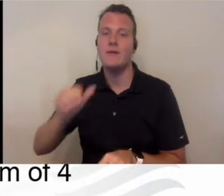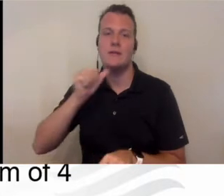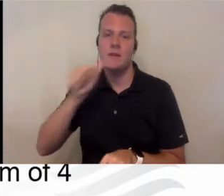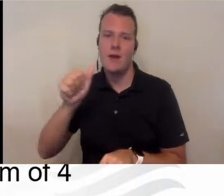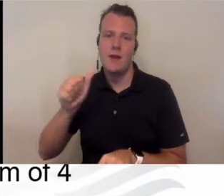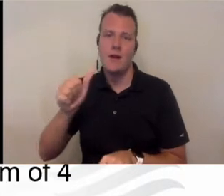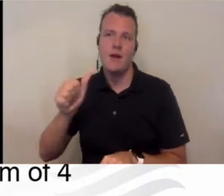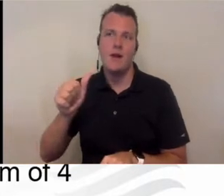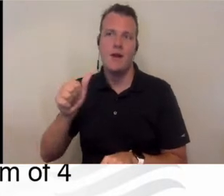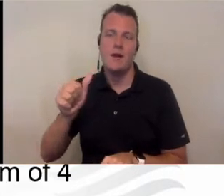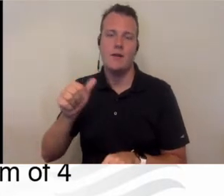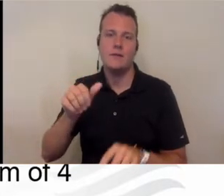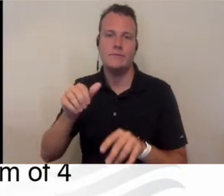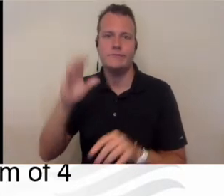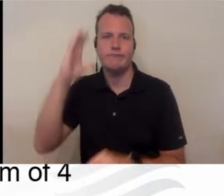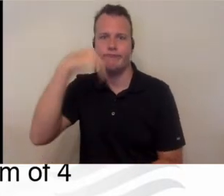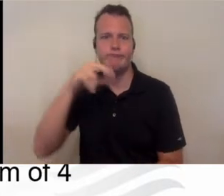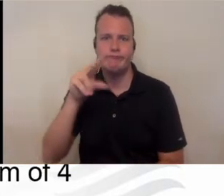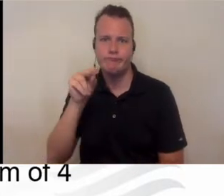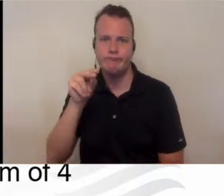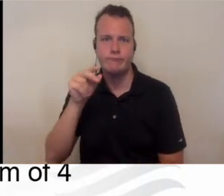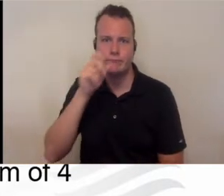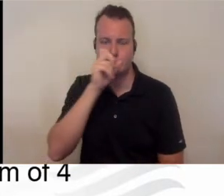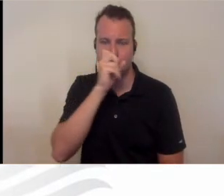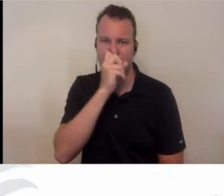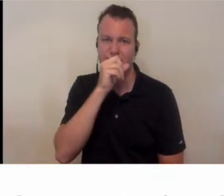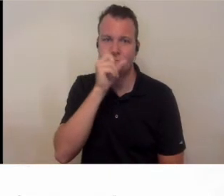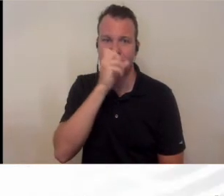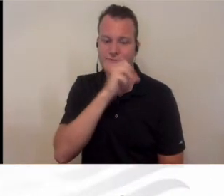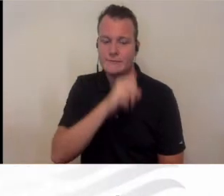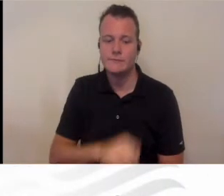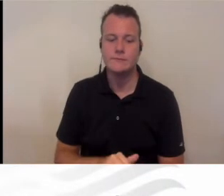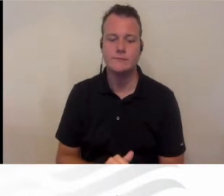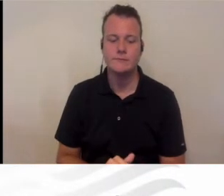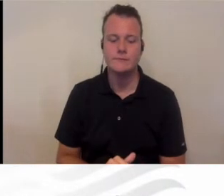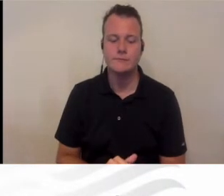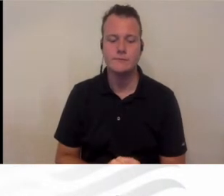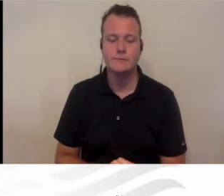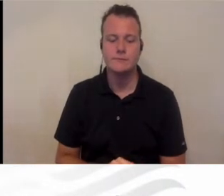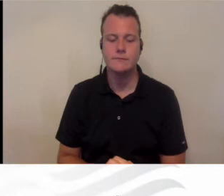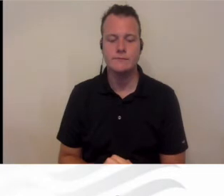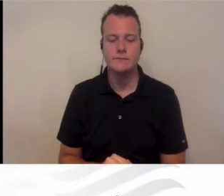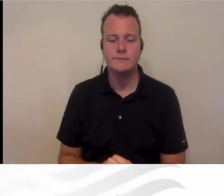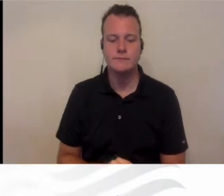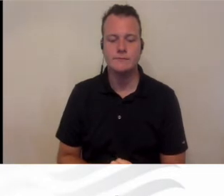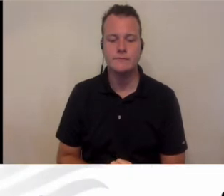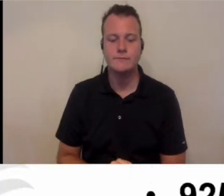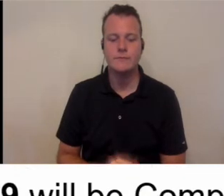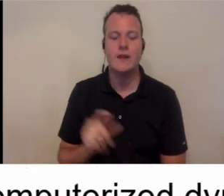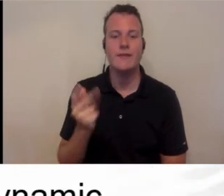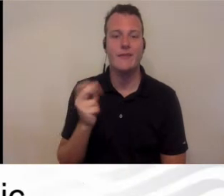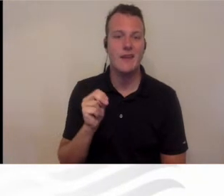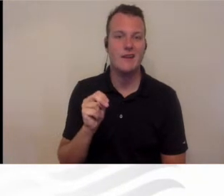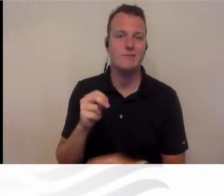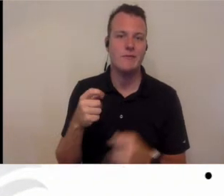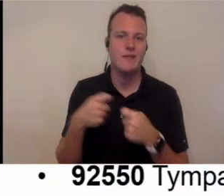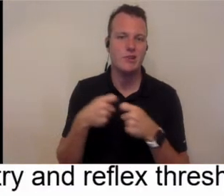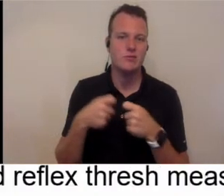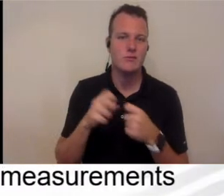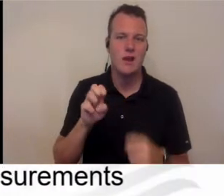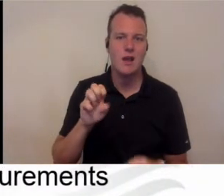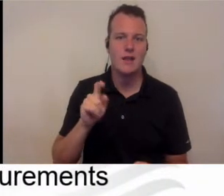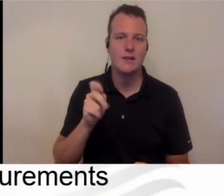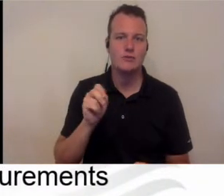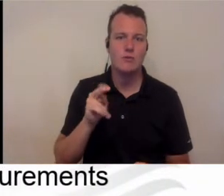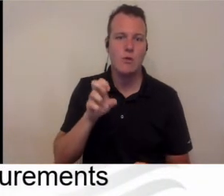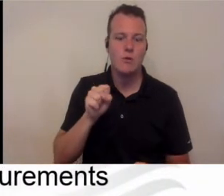working at a facility that mentions that to you. So you'll be prepared for that. And then we have the electrodes. I already mentioned to you about these